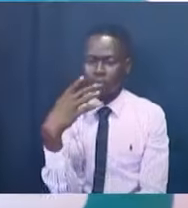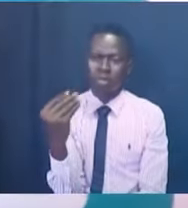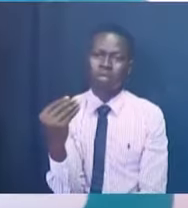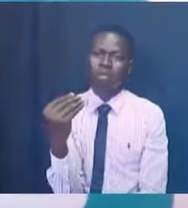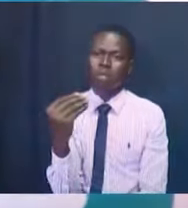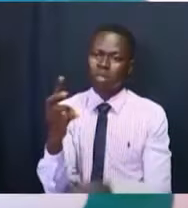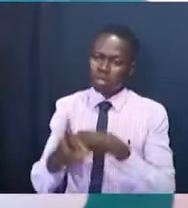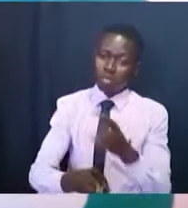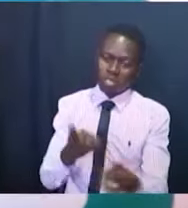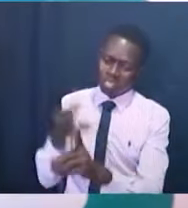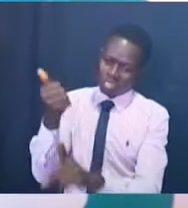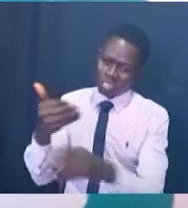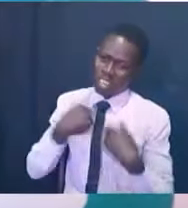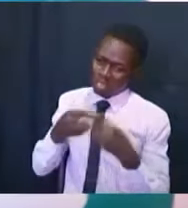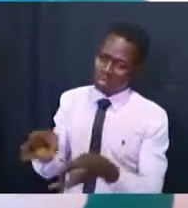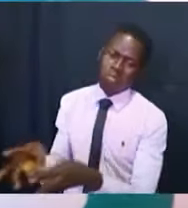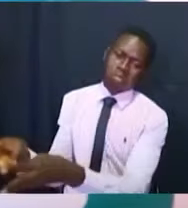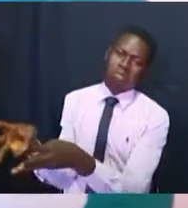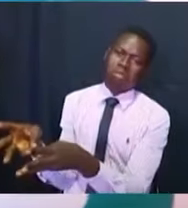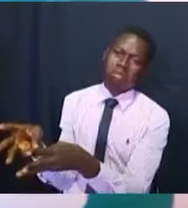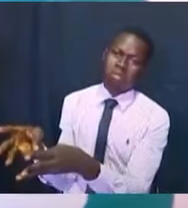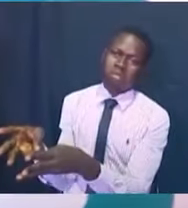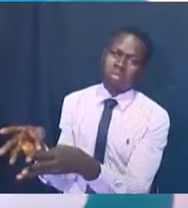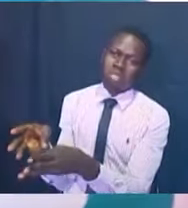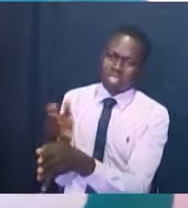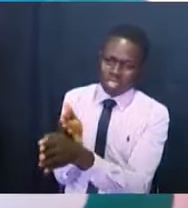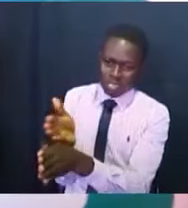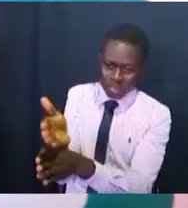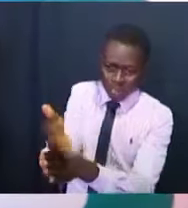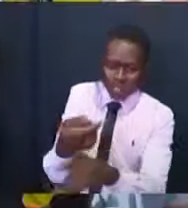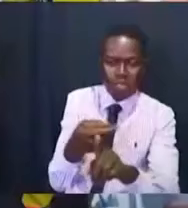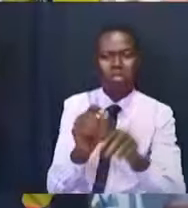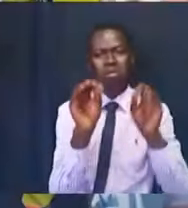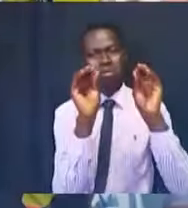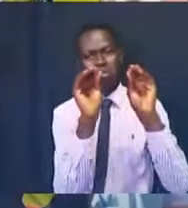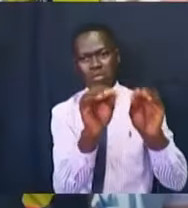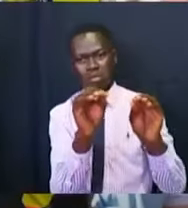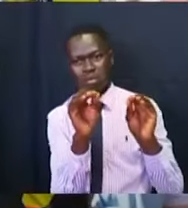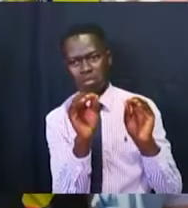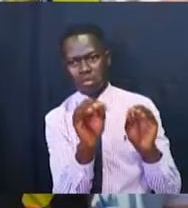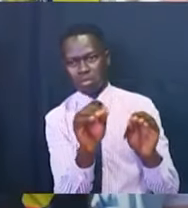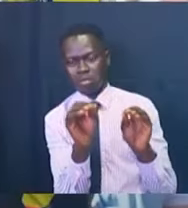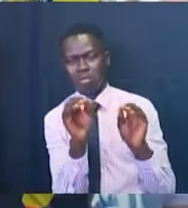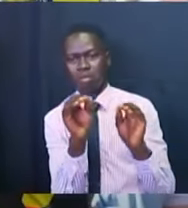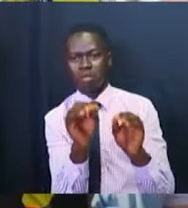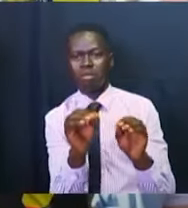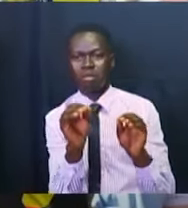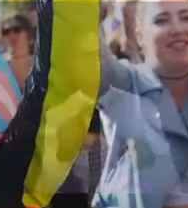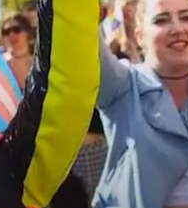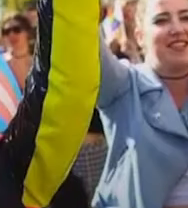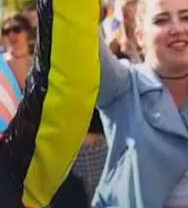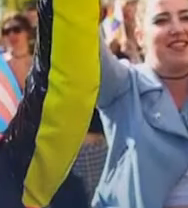own lifestyle, derived from its teachings. Since the fall, it has